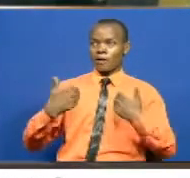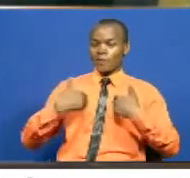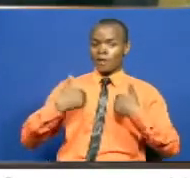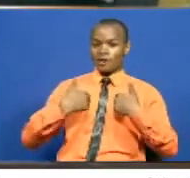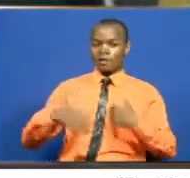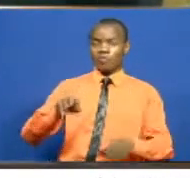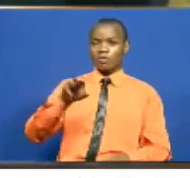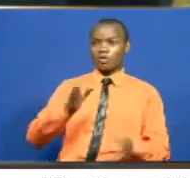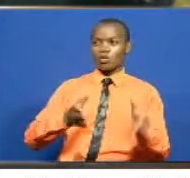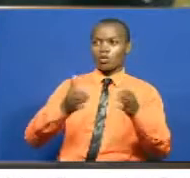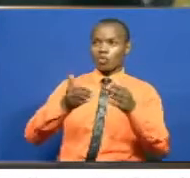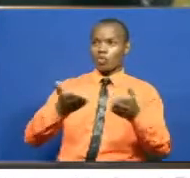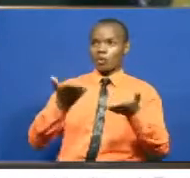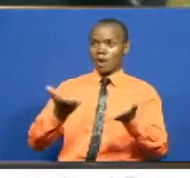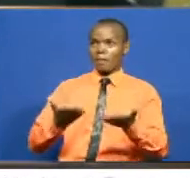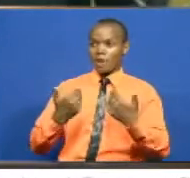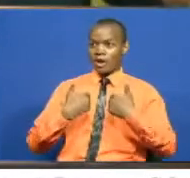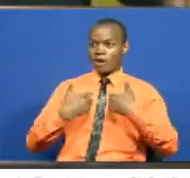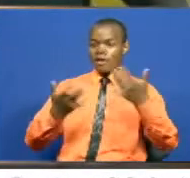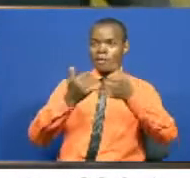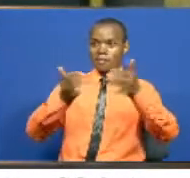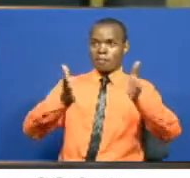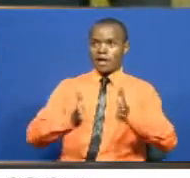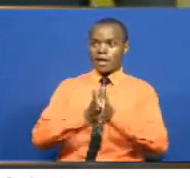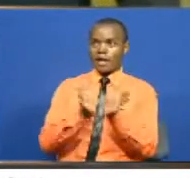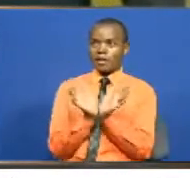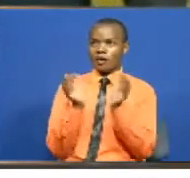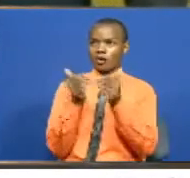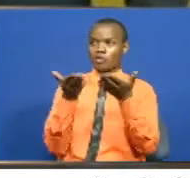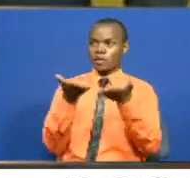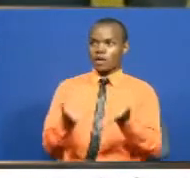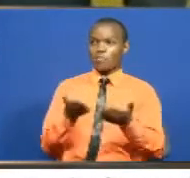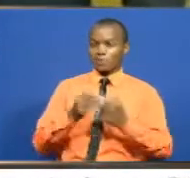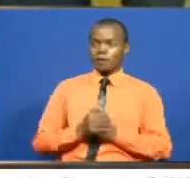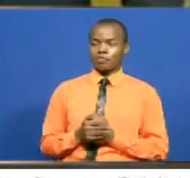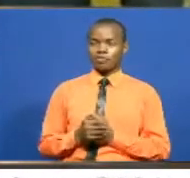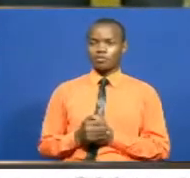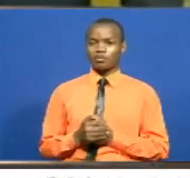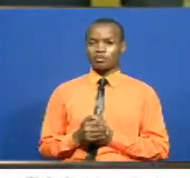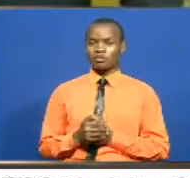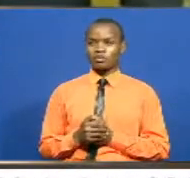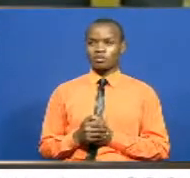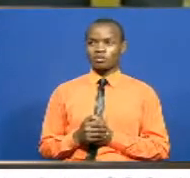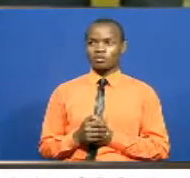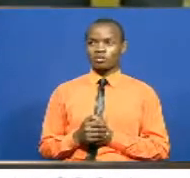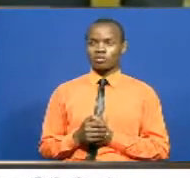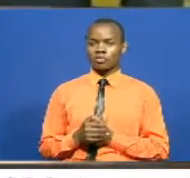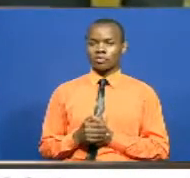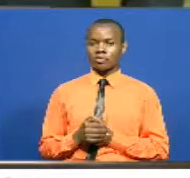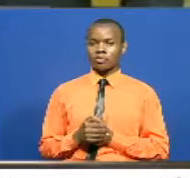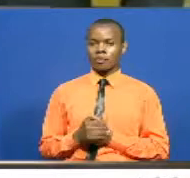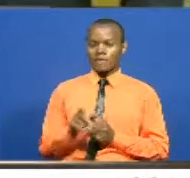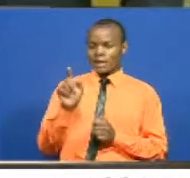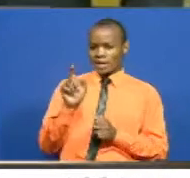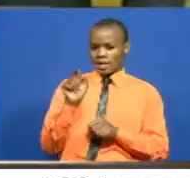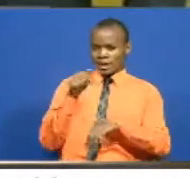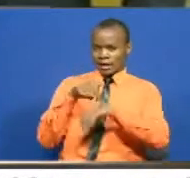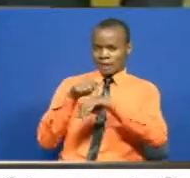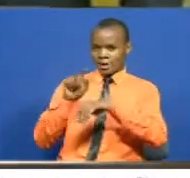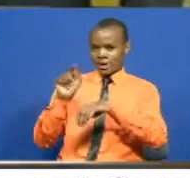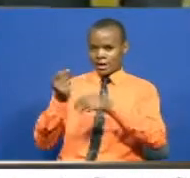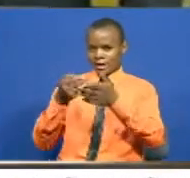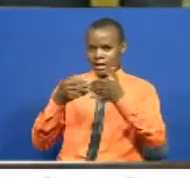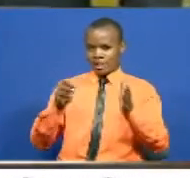Morans here. We've got one player and the coach. Joao, your takeout from that game that Kenya played against